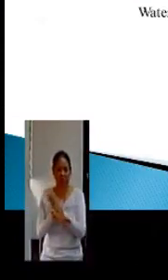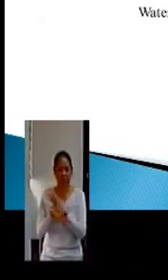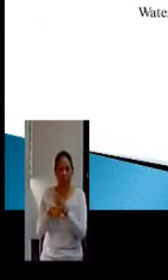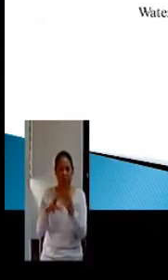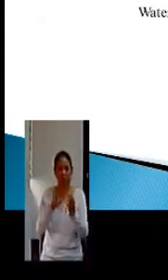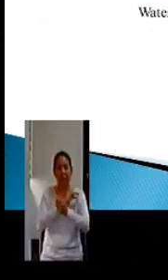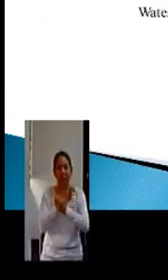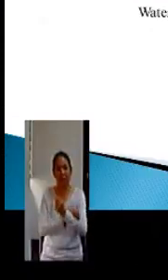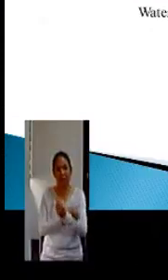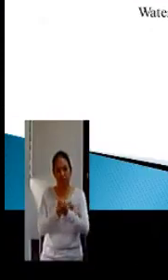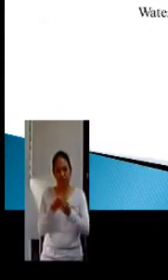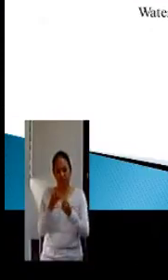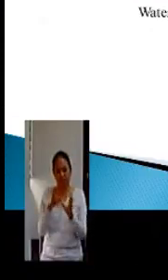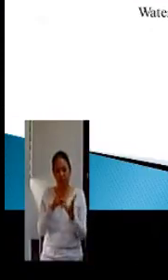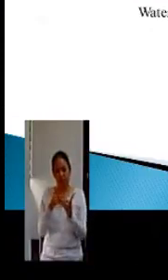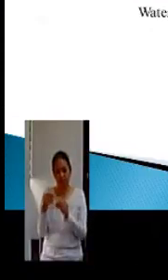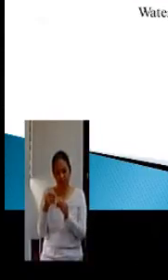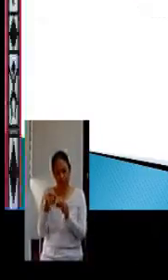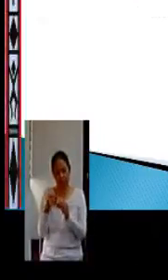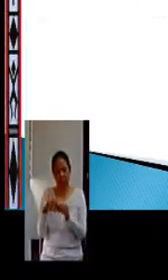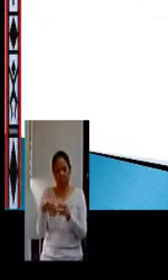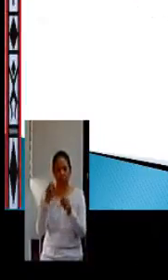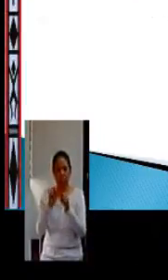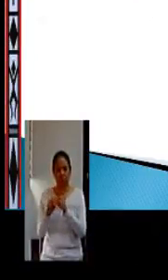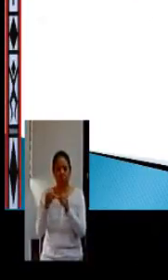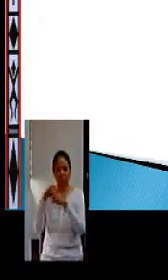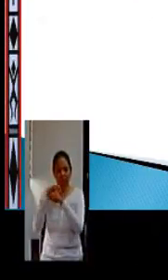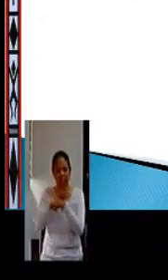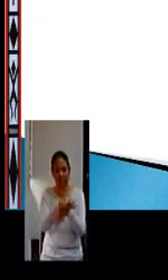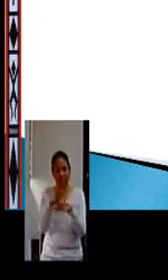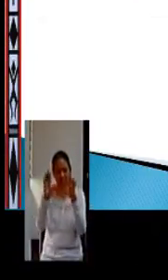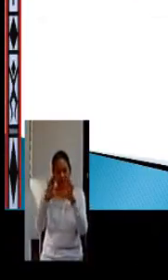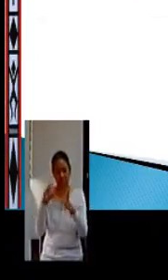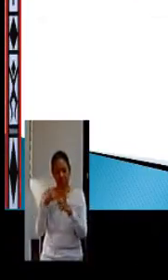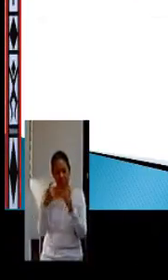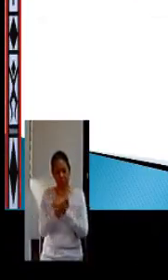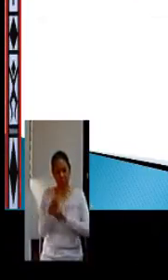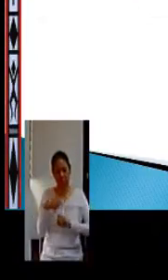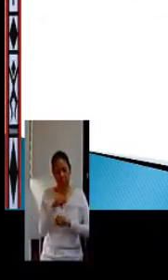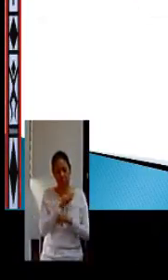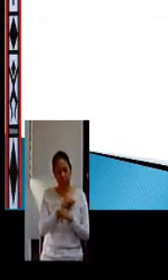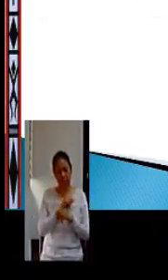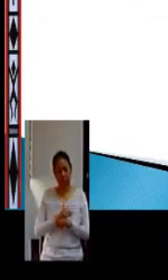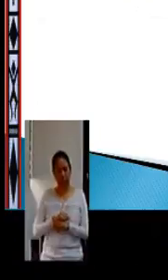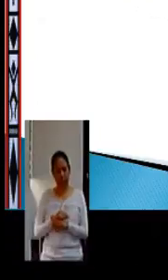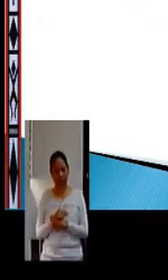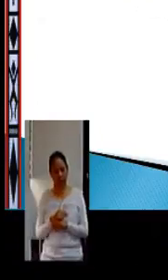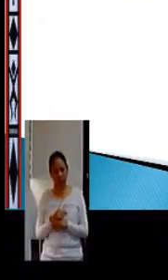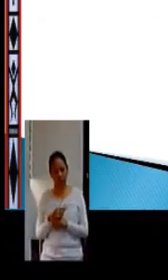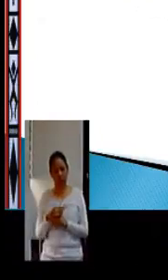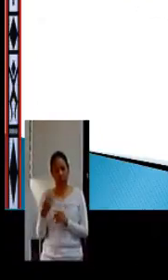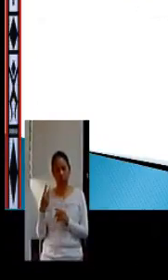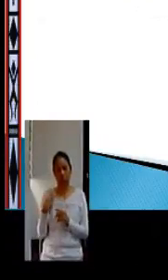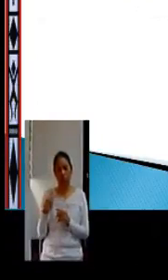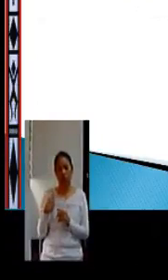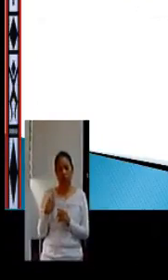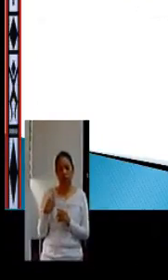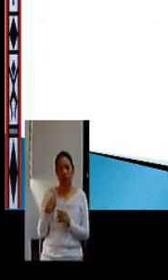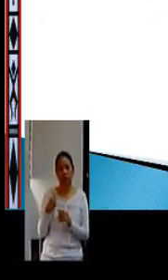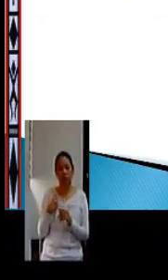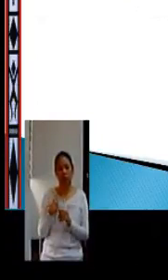mga climate change sa atin. Next, please. And we'll... So there is also inadequate income of rice